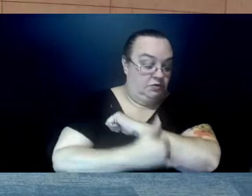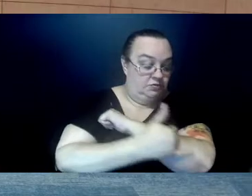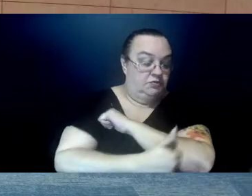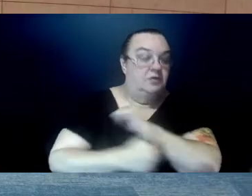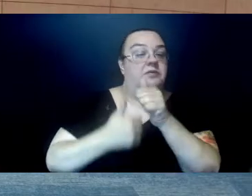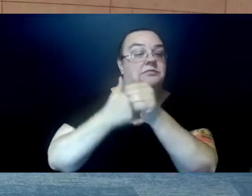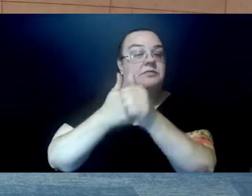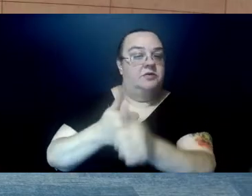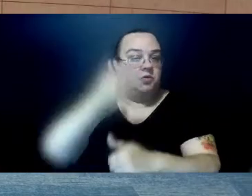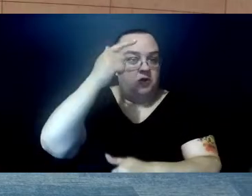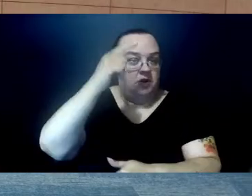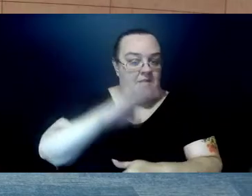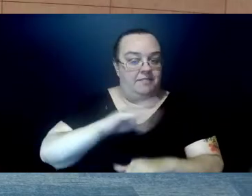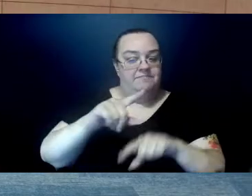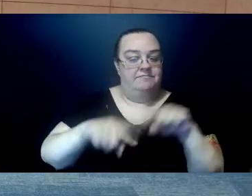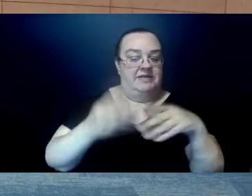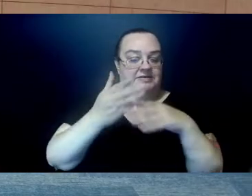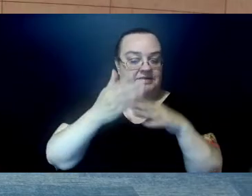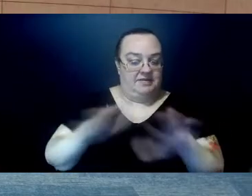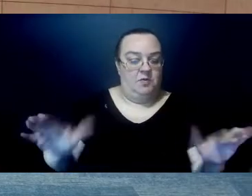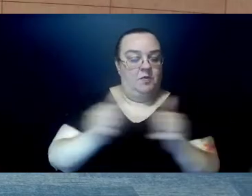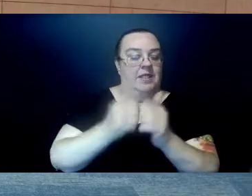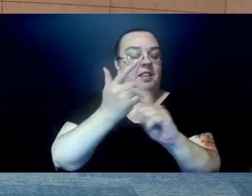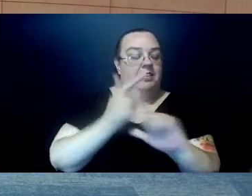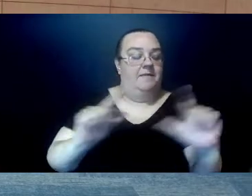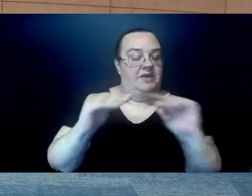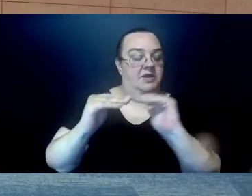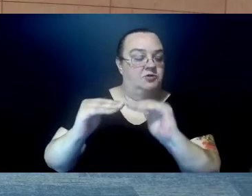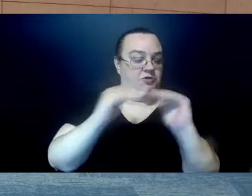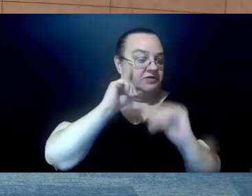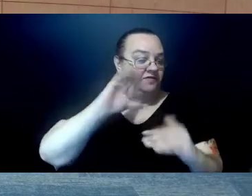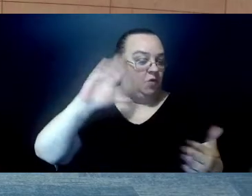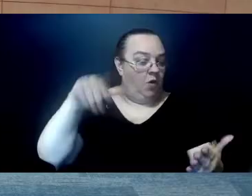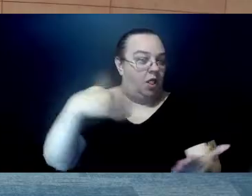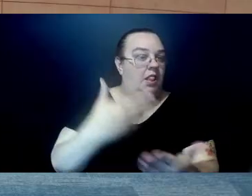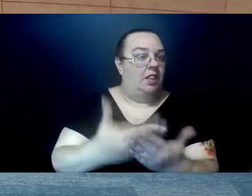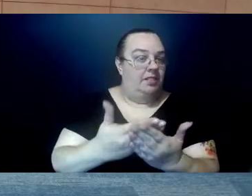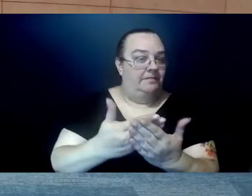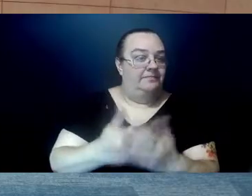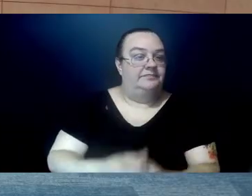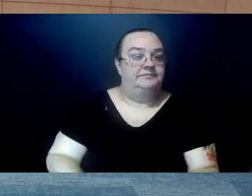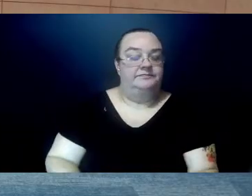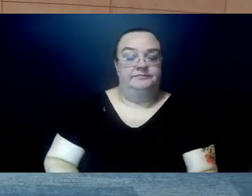under God, indivisible, with liberty and justice for all.